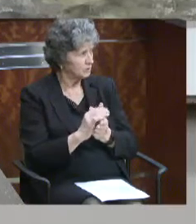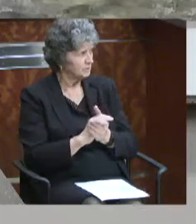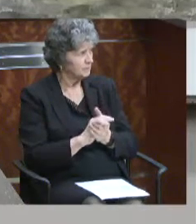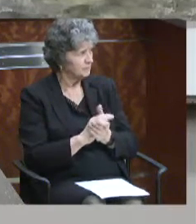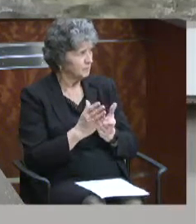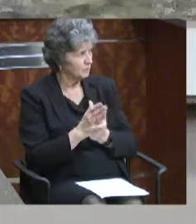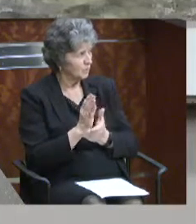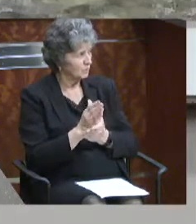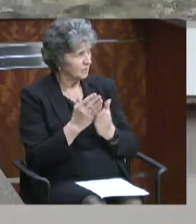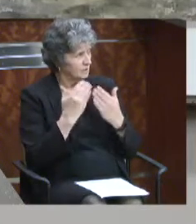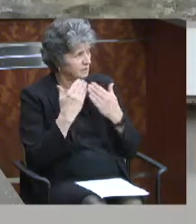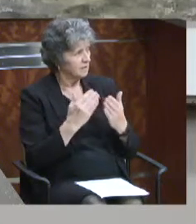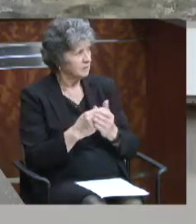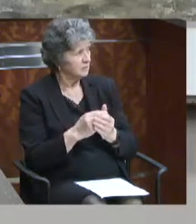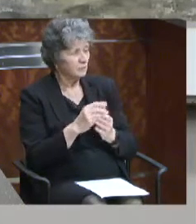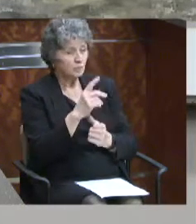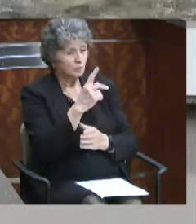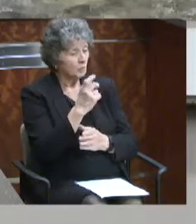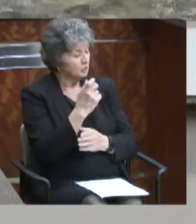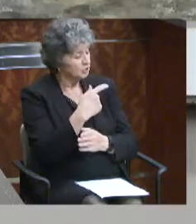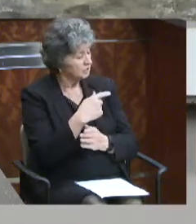Okay, thank you. Any questions from the council?